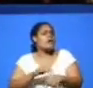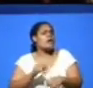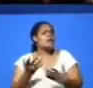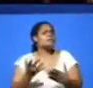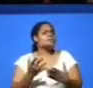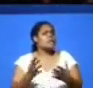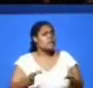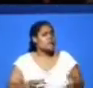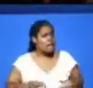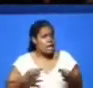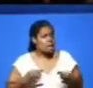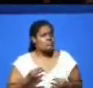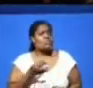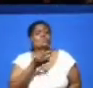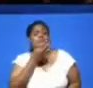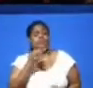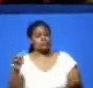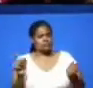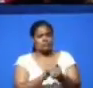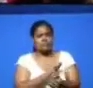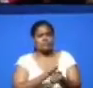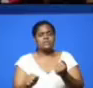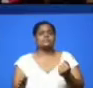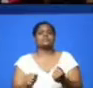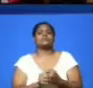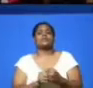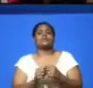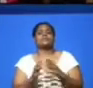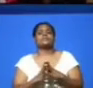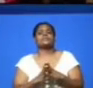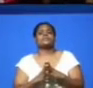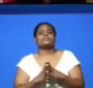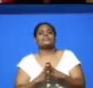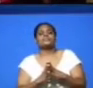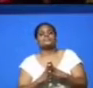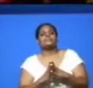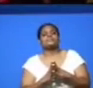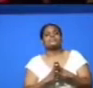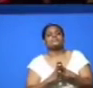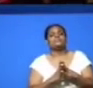in danger, as his was.